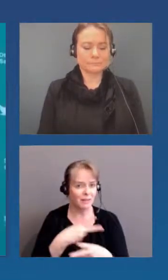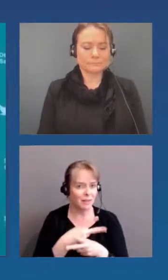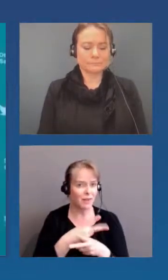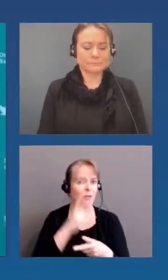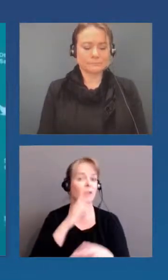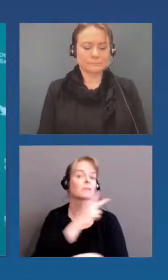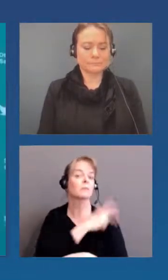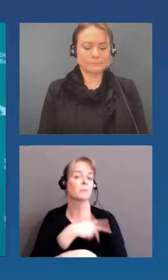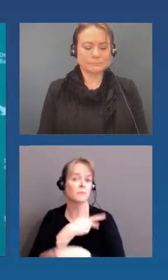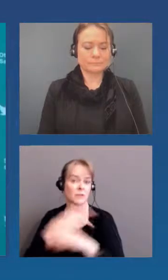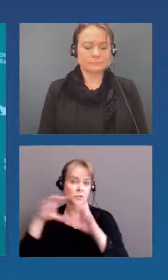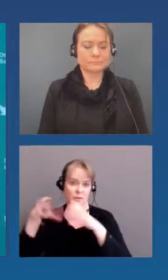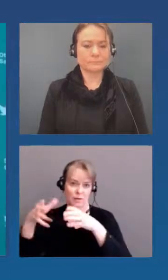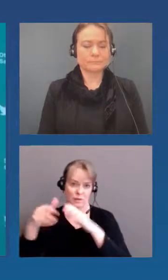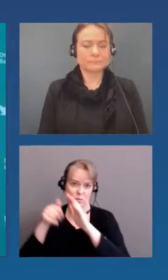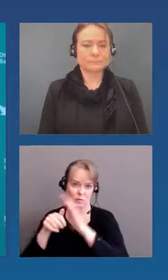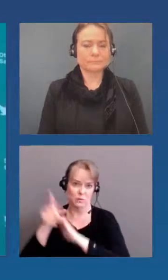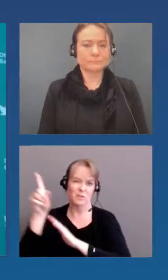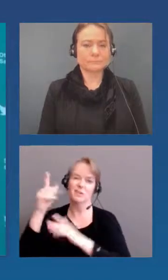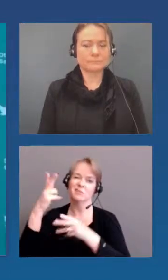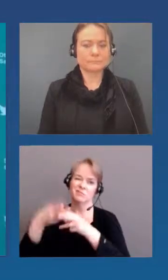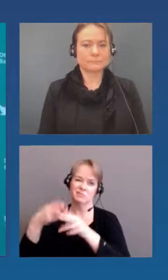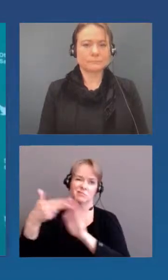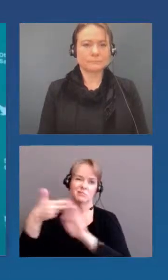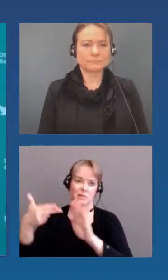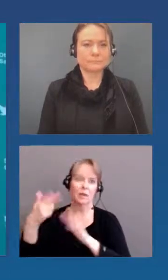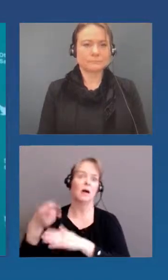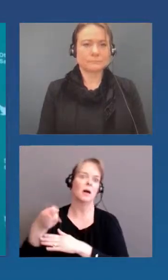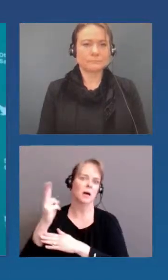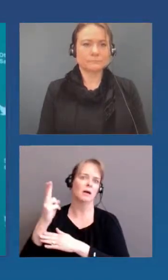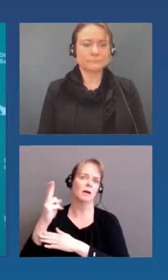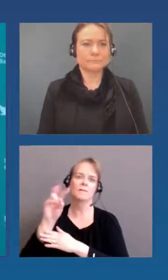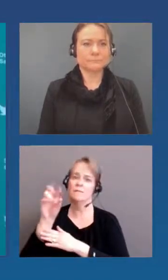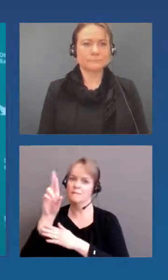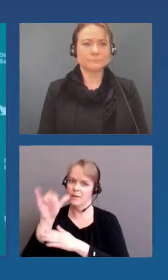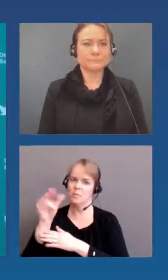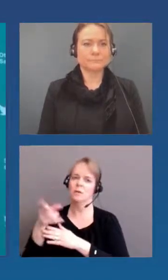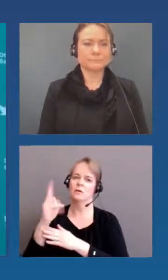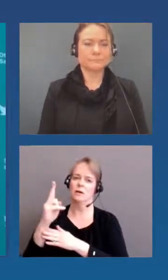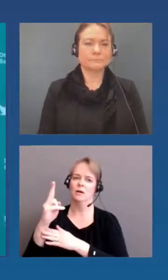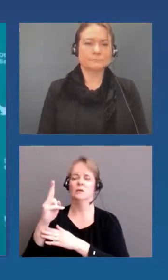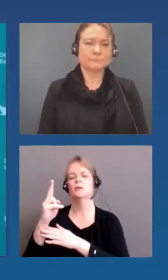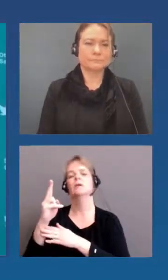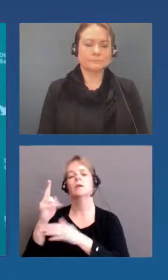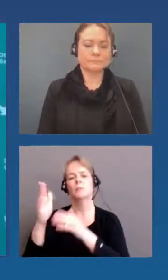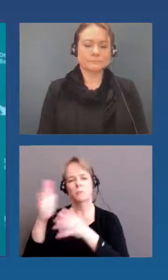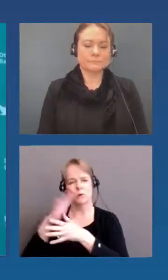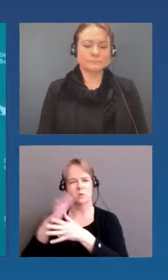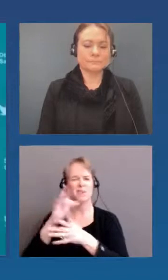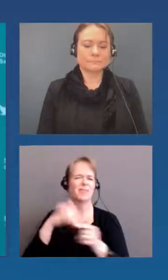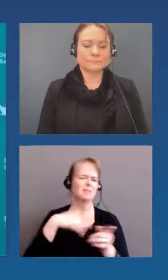now eligible, very high priority. That includes doctors and dentists and nurse